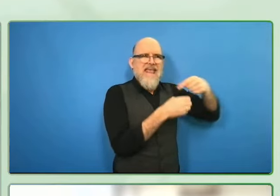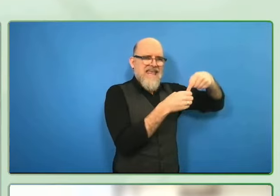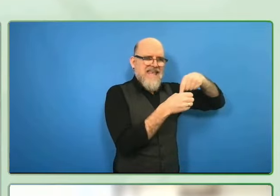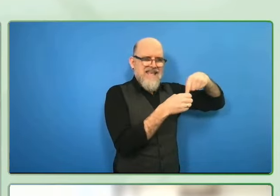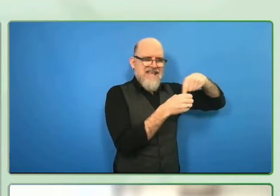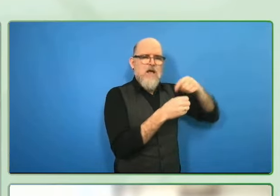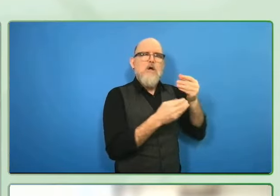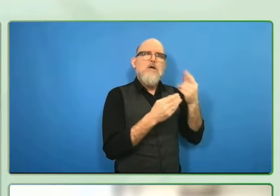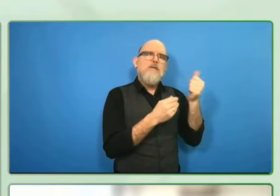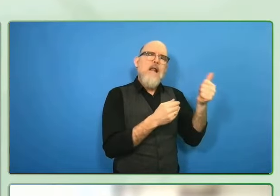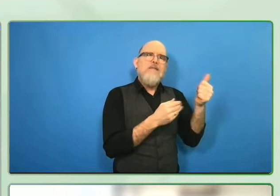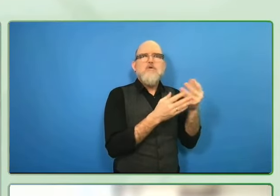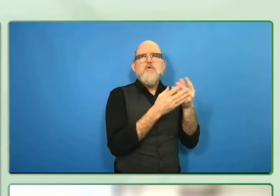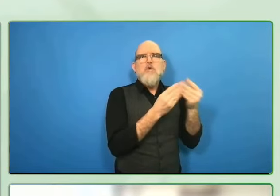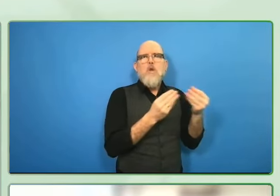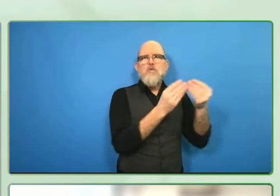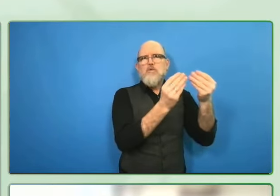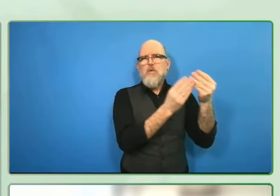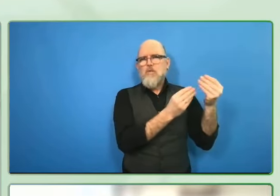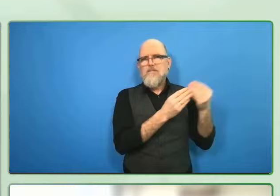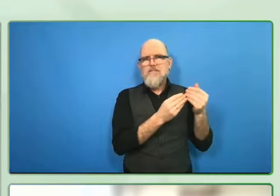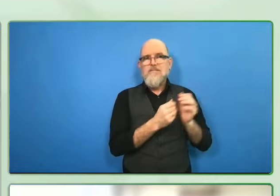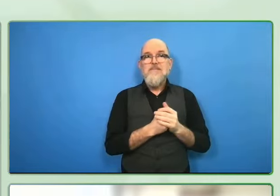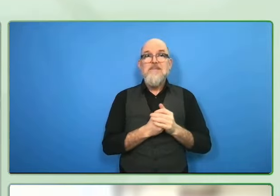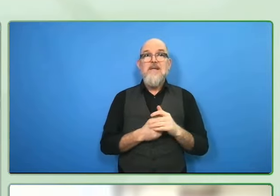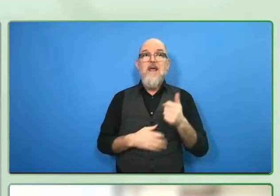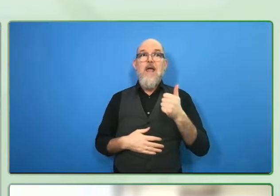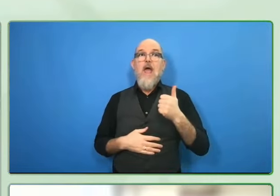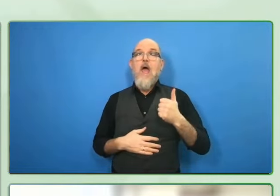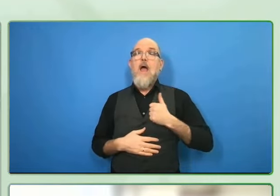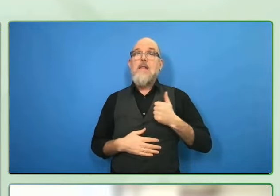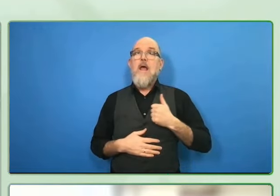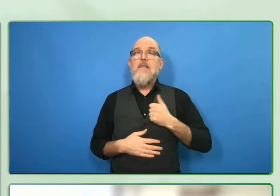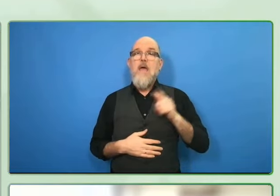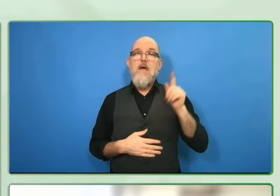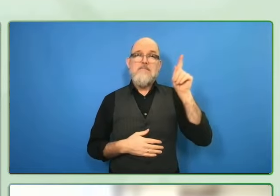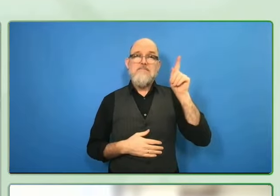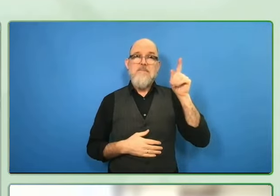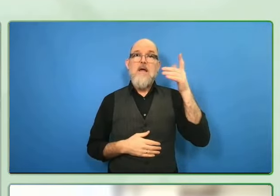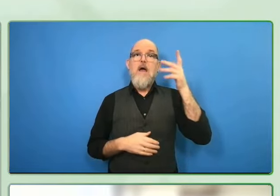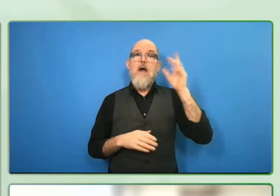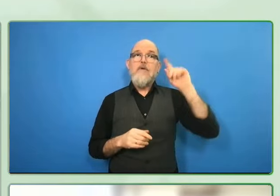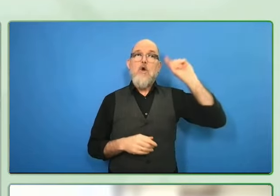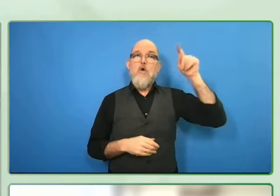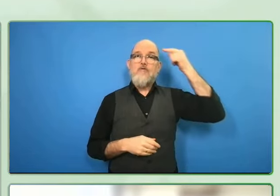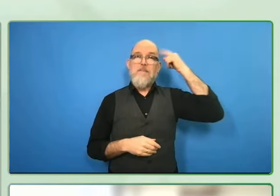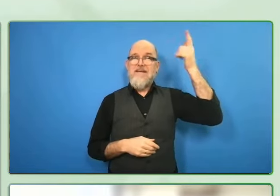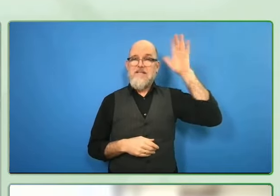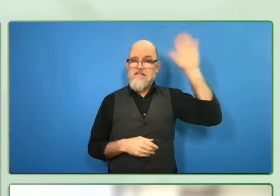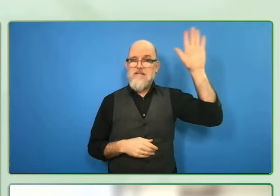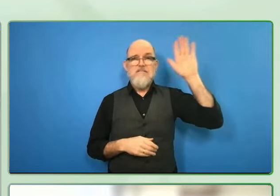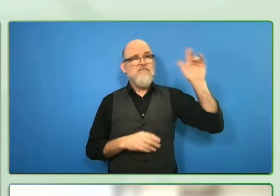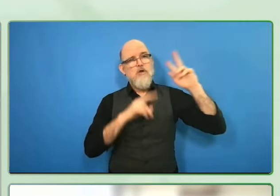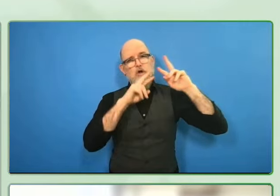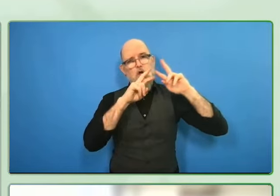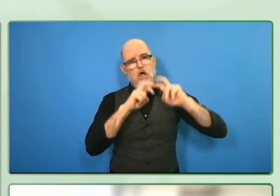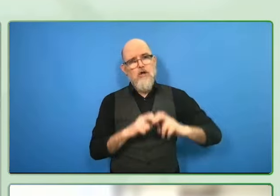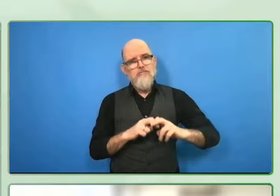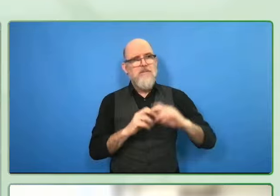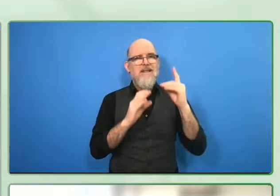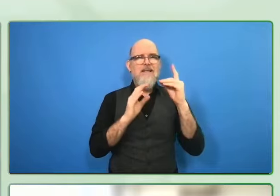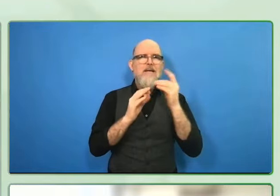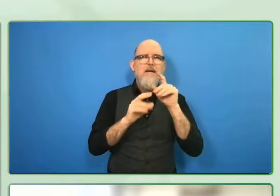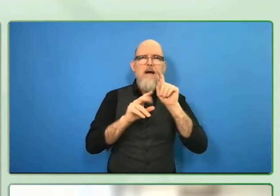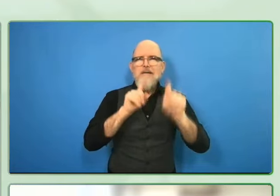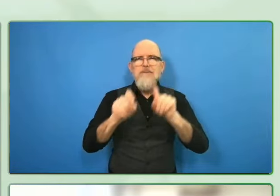they gained when they undertook detailed research asking their people what happens when you ask for an adjustment. So